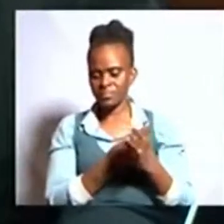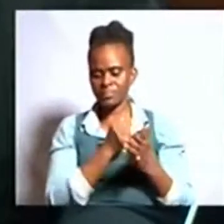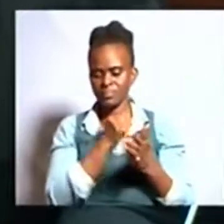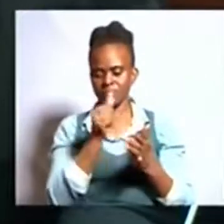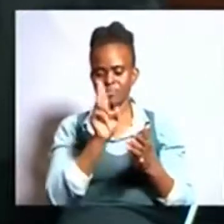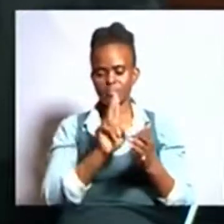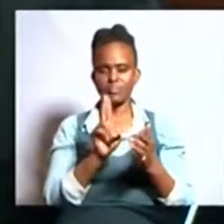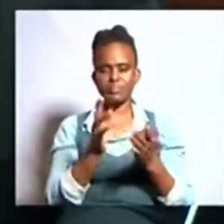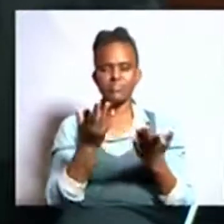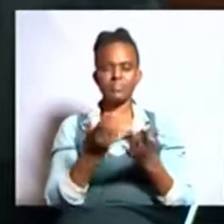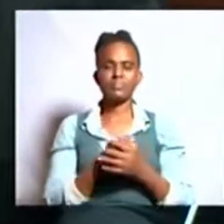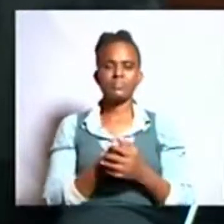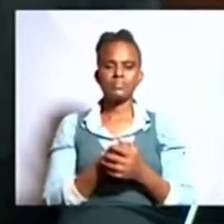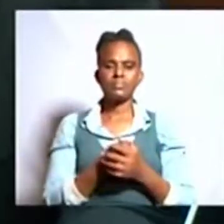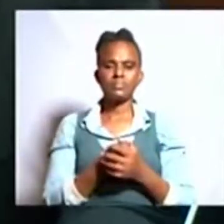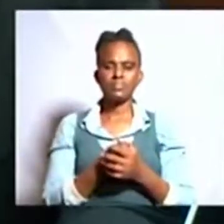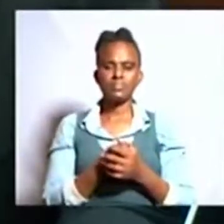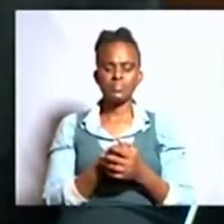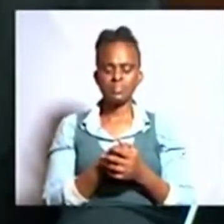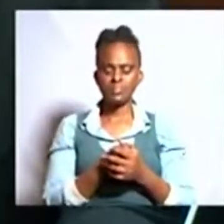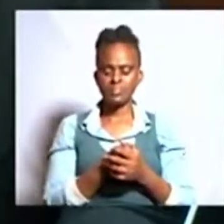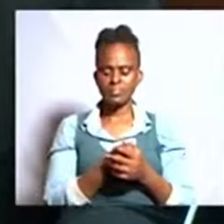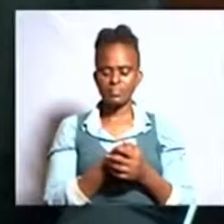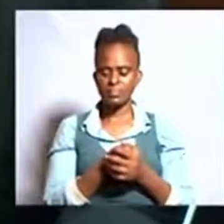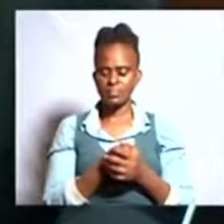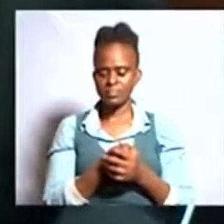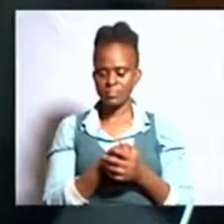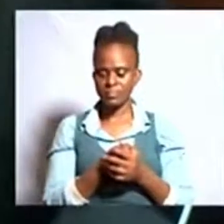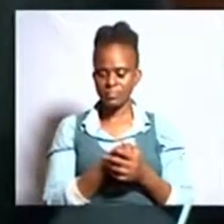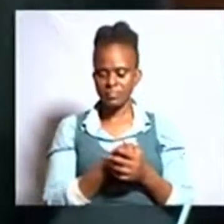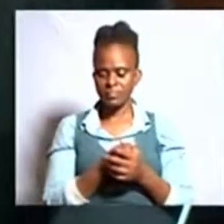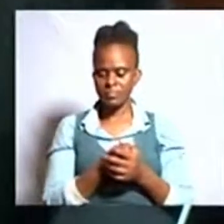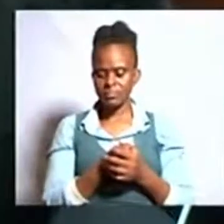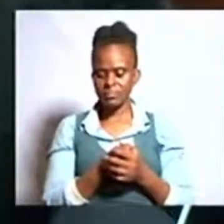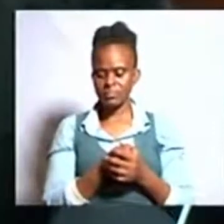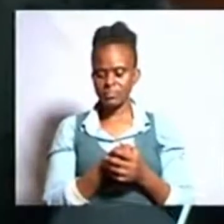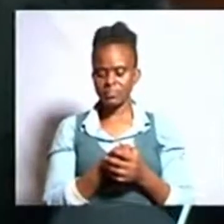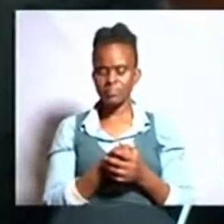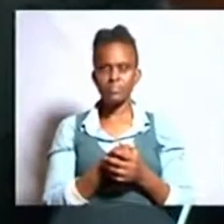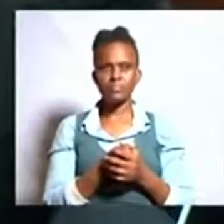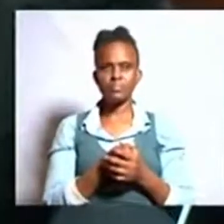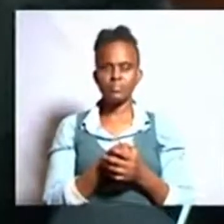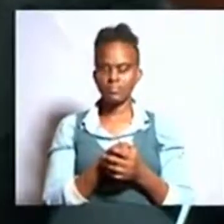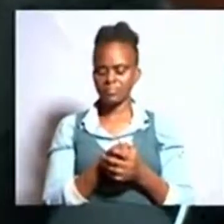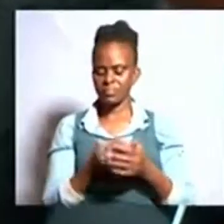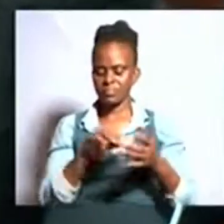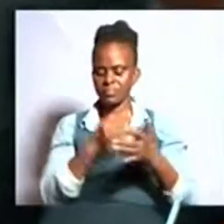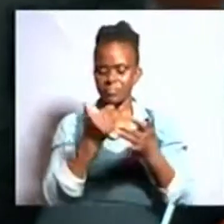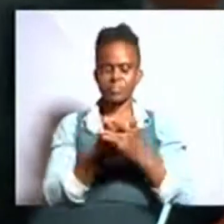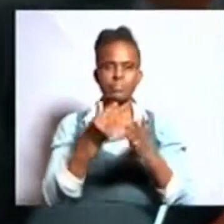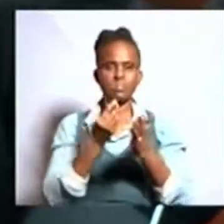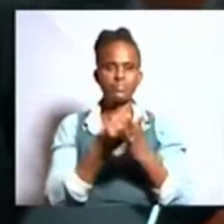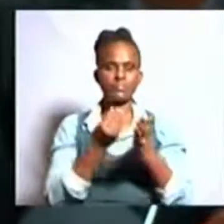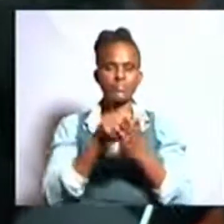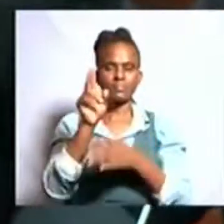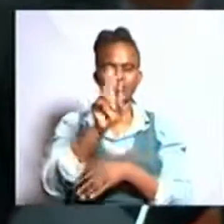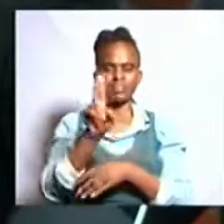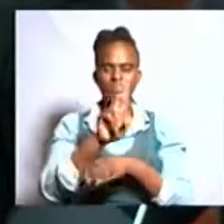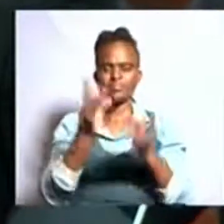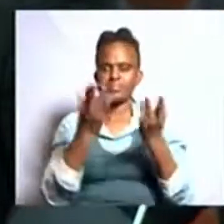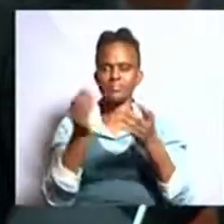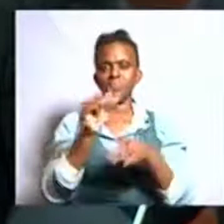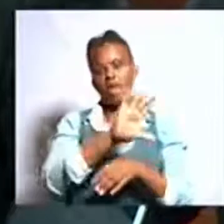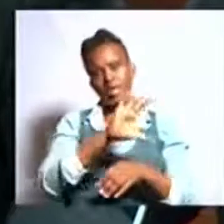Because as far as we are concerned, at the end of the year, all the funds that have not been utilized should be mopped